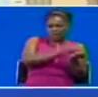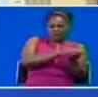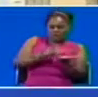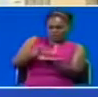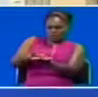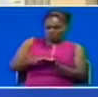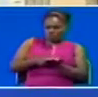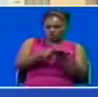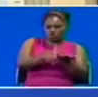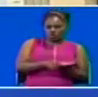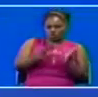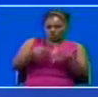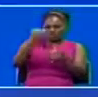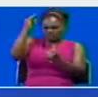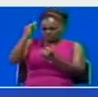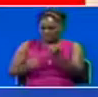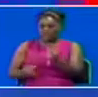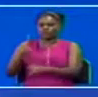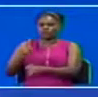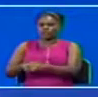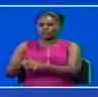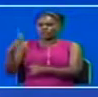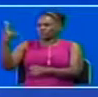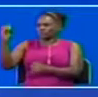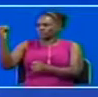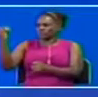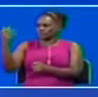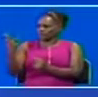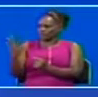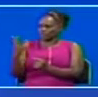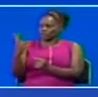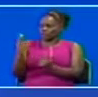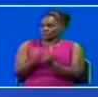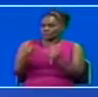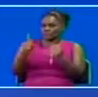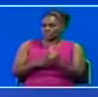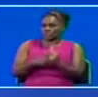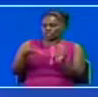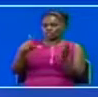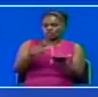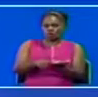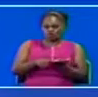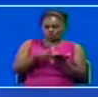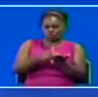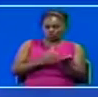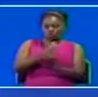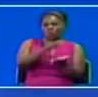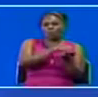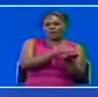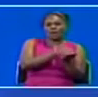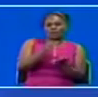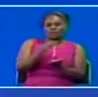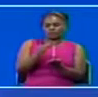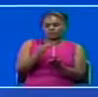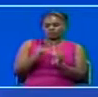last resort to balance their books. Between June 2015 and 2016, advances to banks, mainly through discounting of securities,